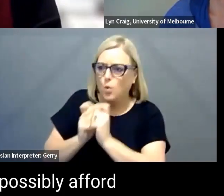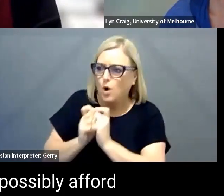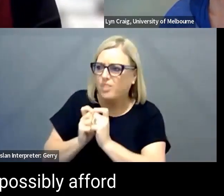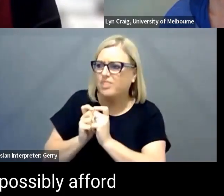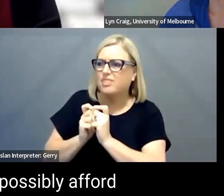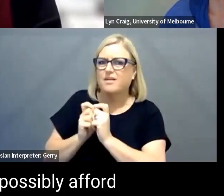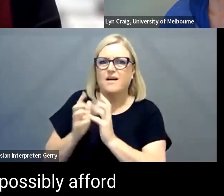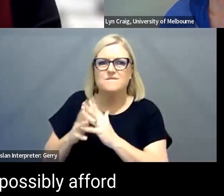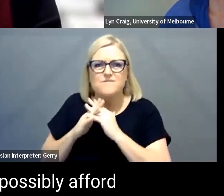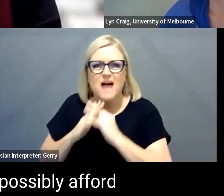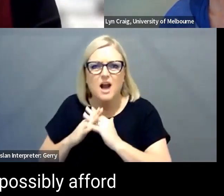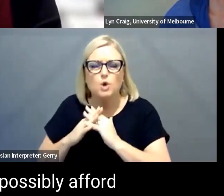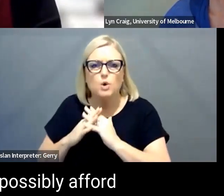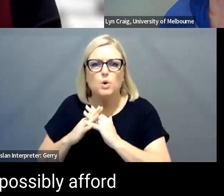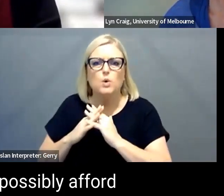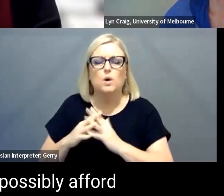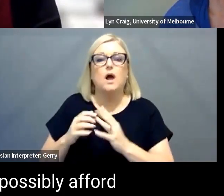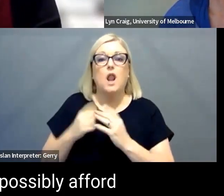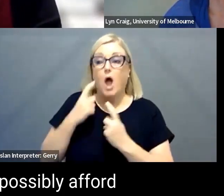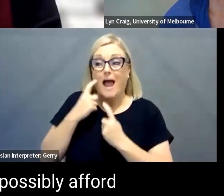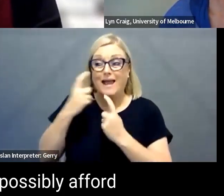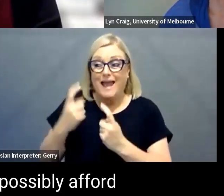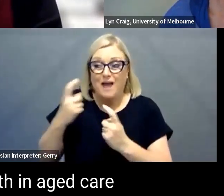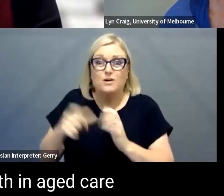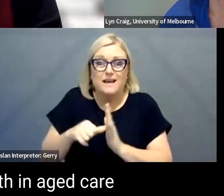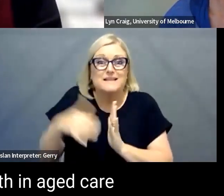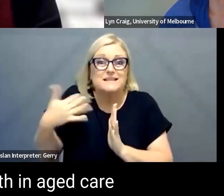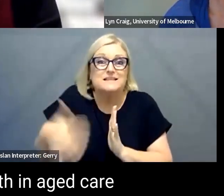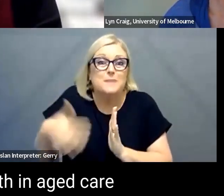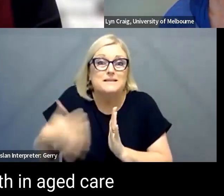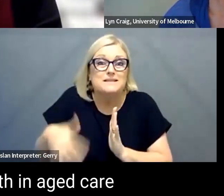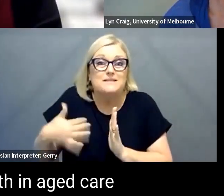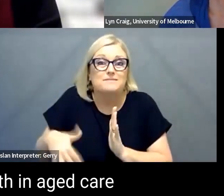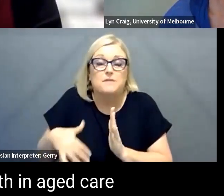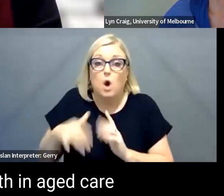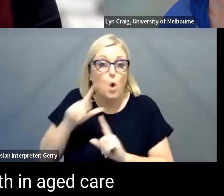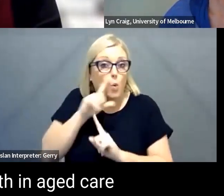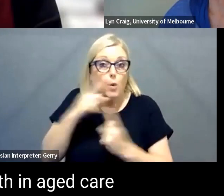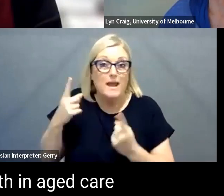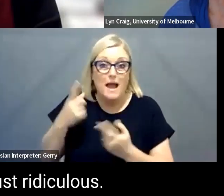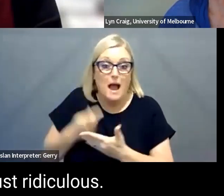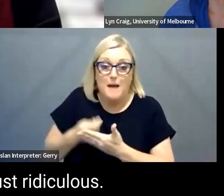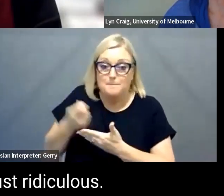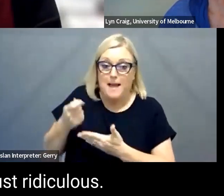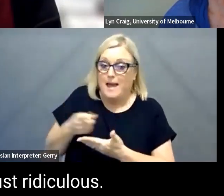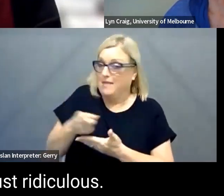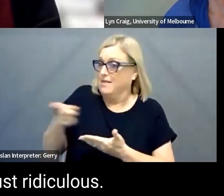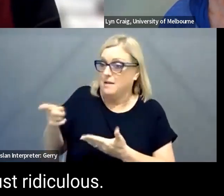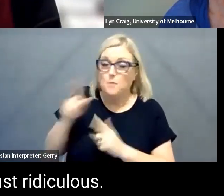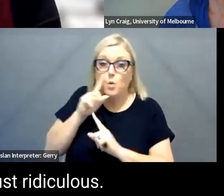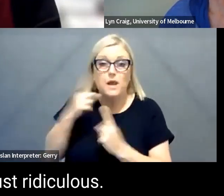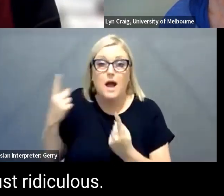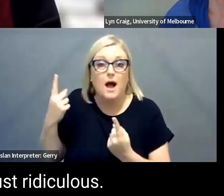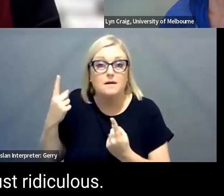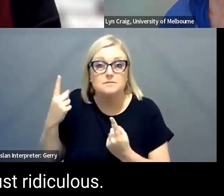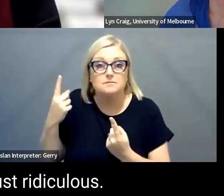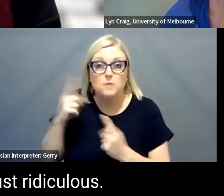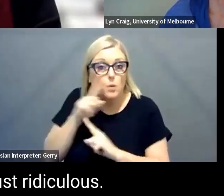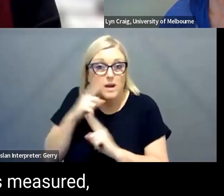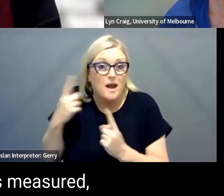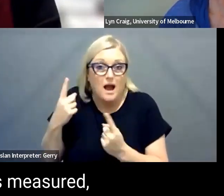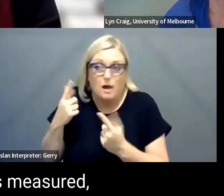and, how can we possibly afford to pay women what they're worth in aged care and community services? I mean, that's just ridiculous. But we need